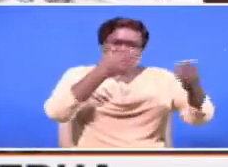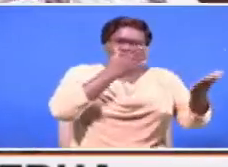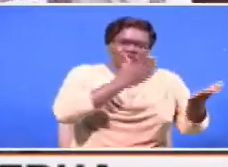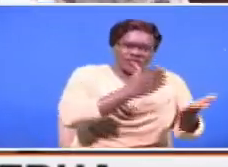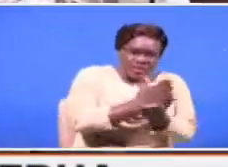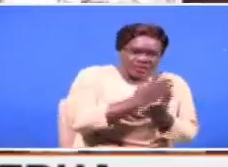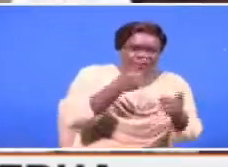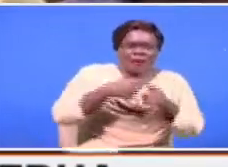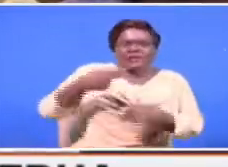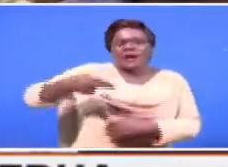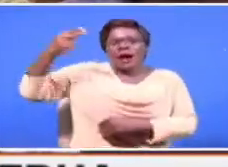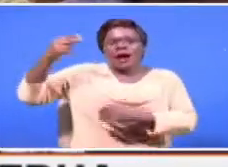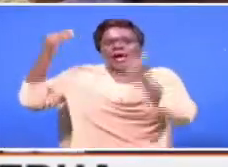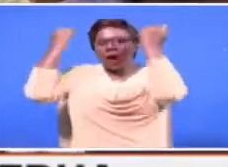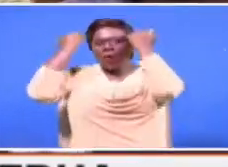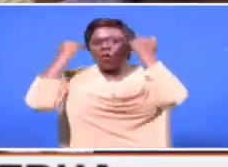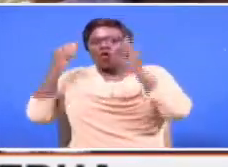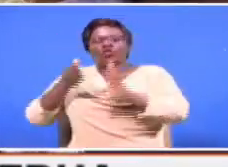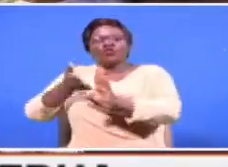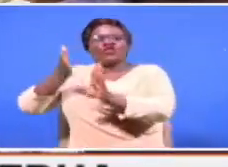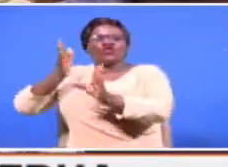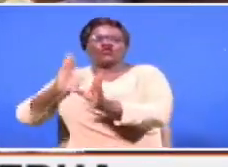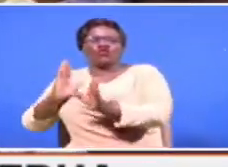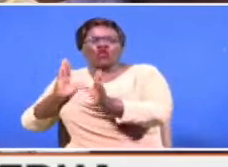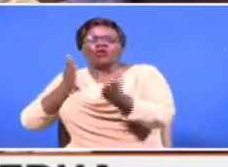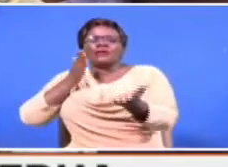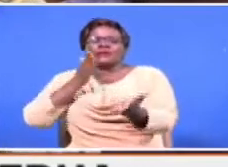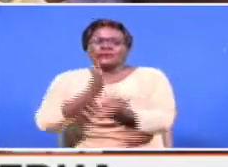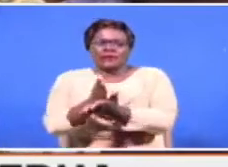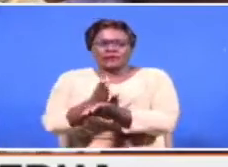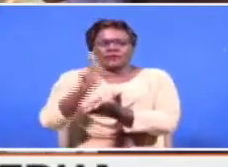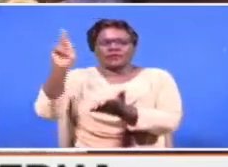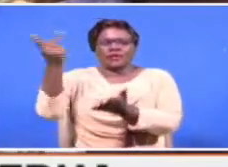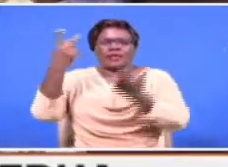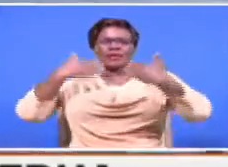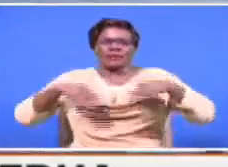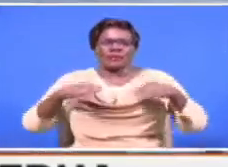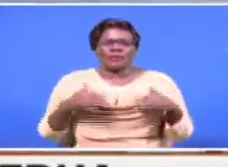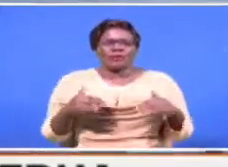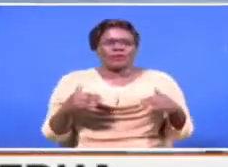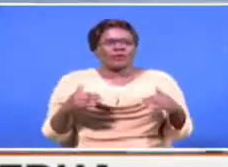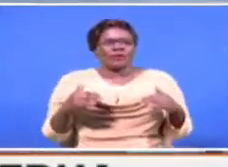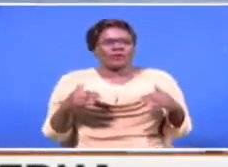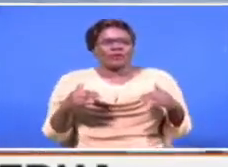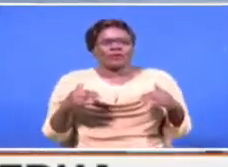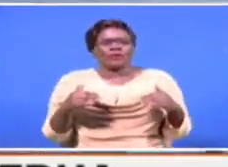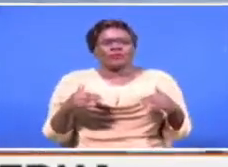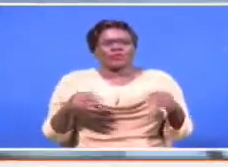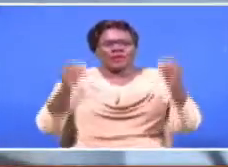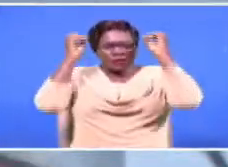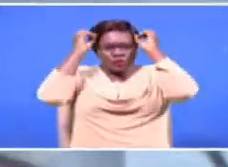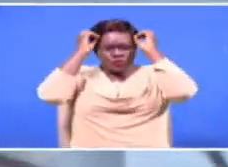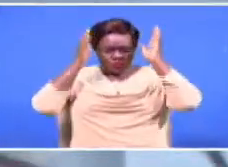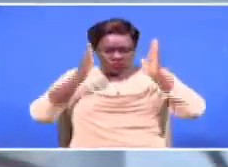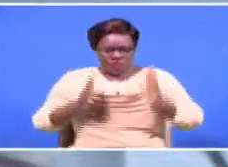and the higher court take away that justice from Kenyans. Wanafunzi wa shule za upi.